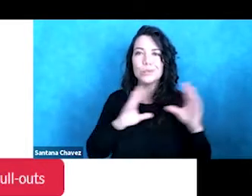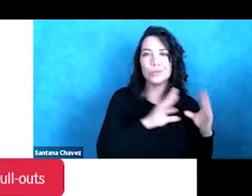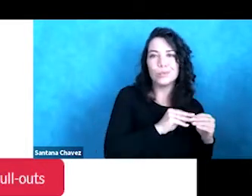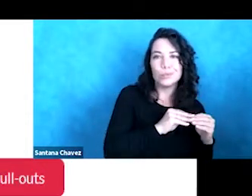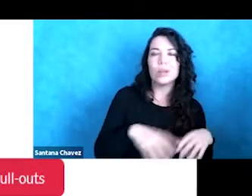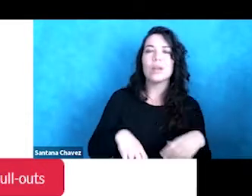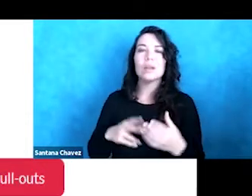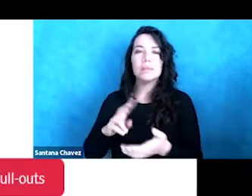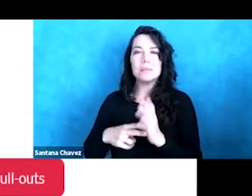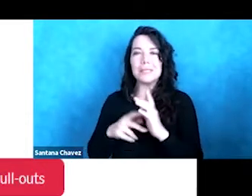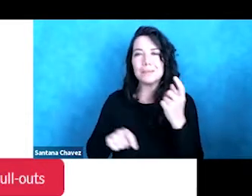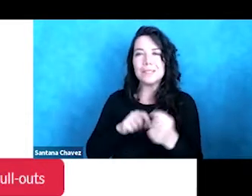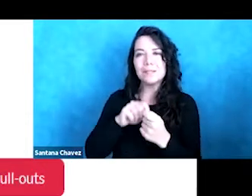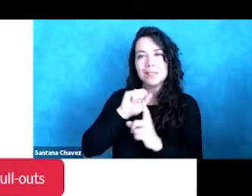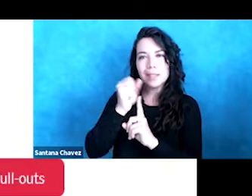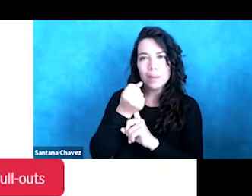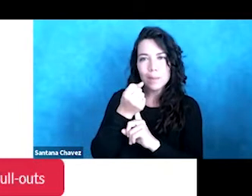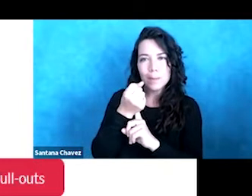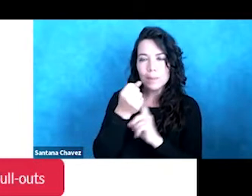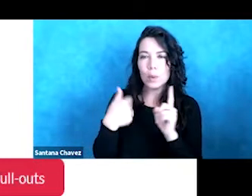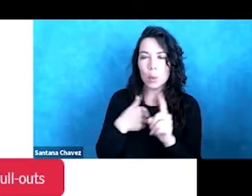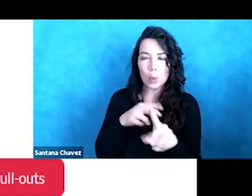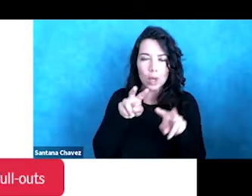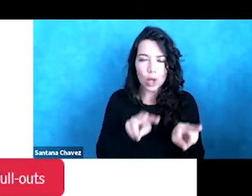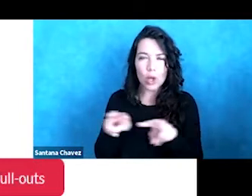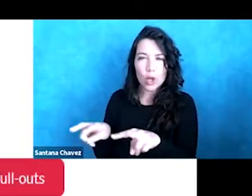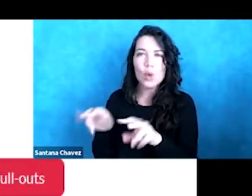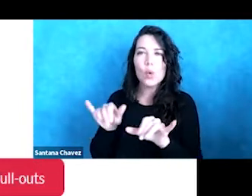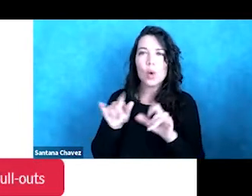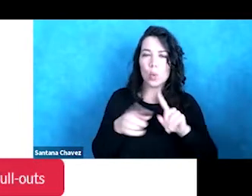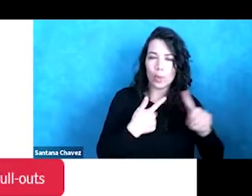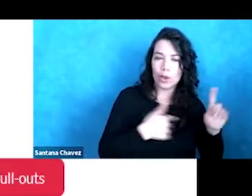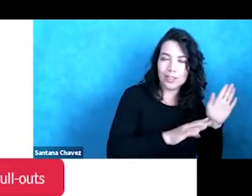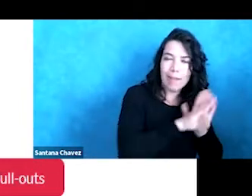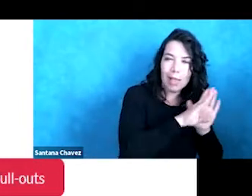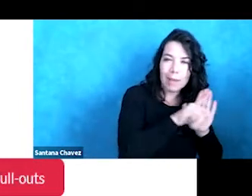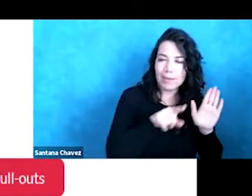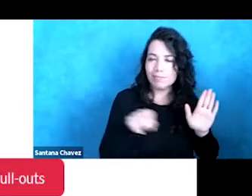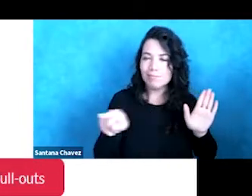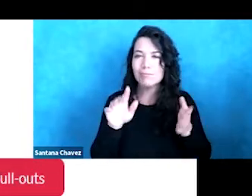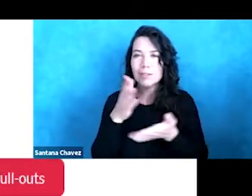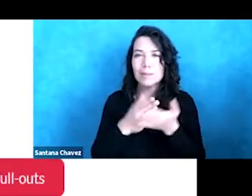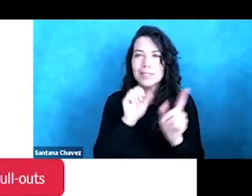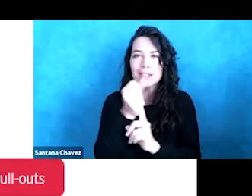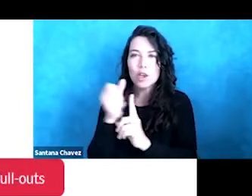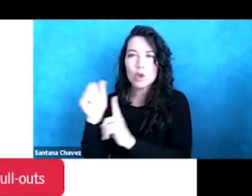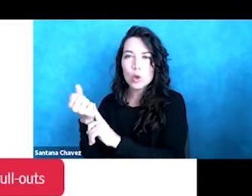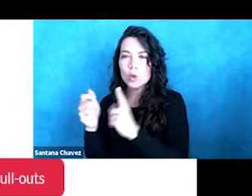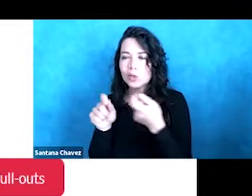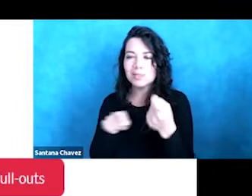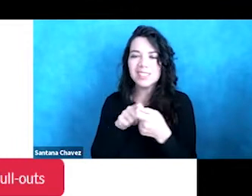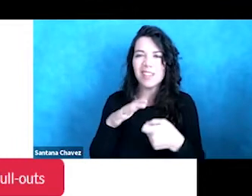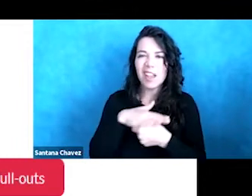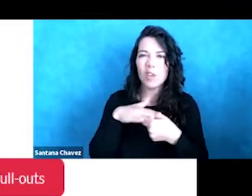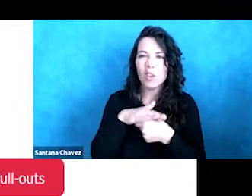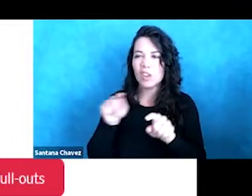we looked at in the development of the toolkit, and provides a little bit more of an in-depth discussion on a particular sector and